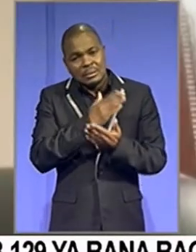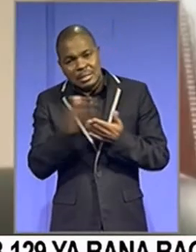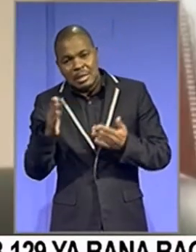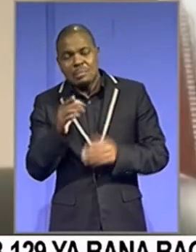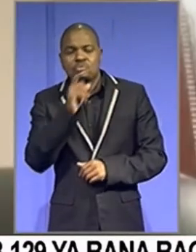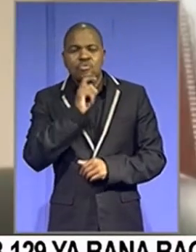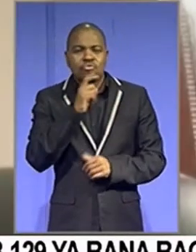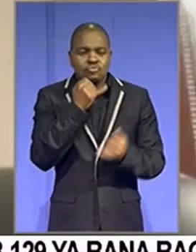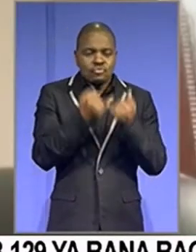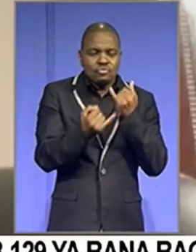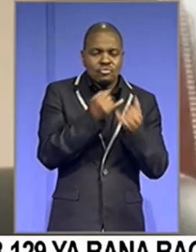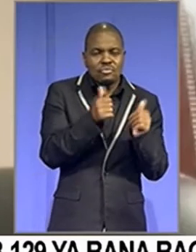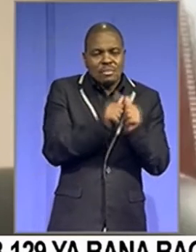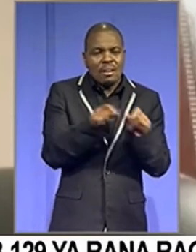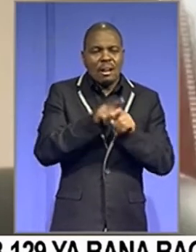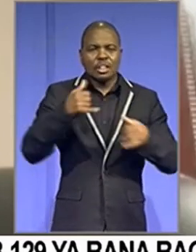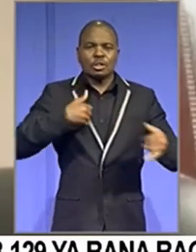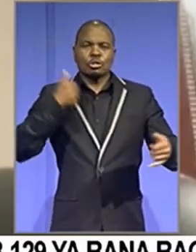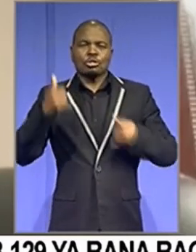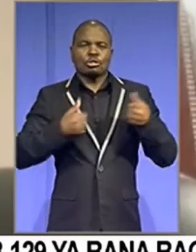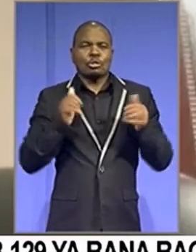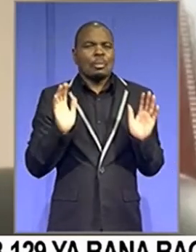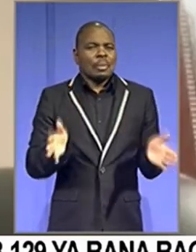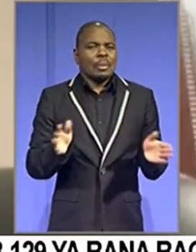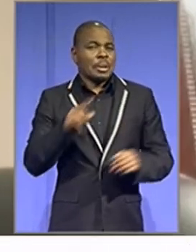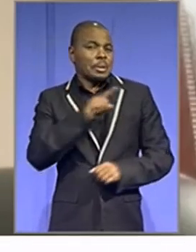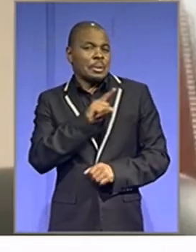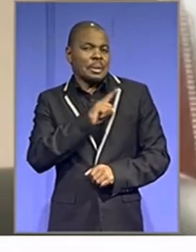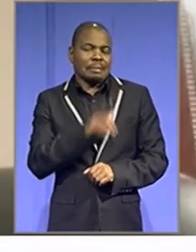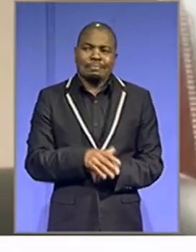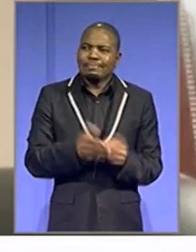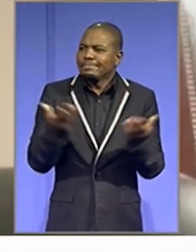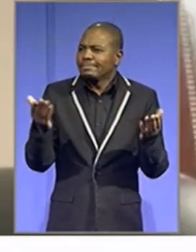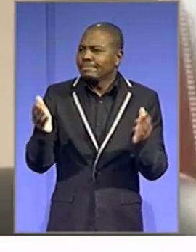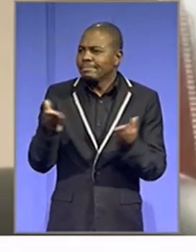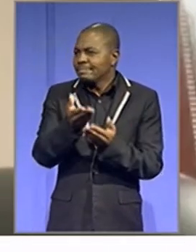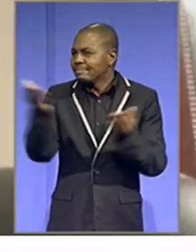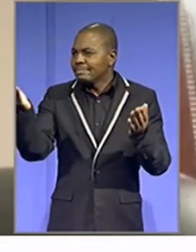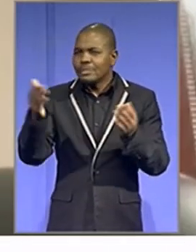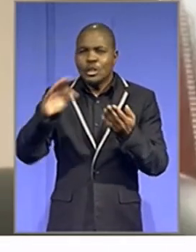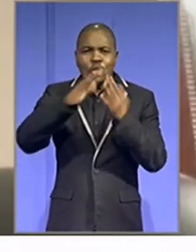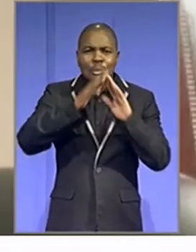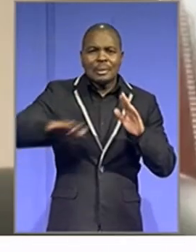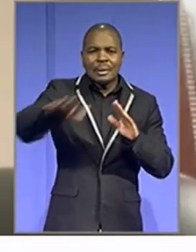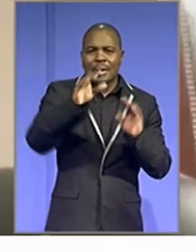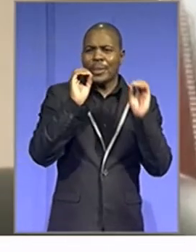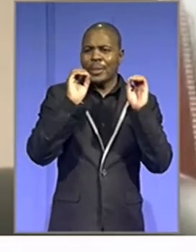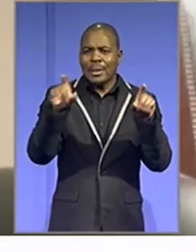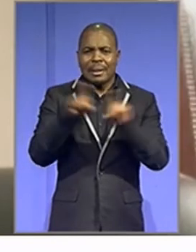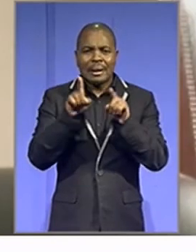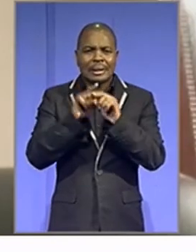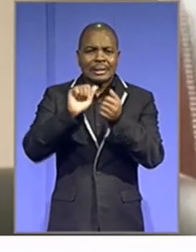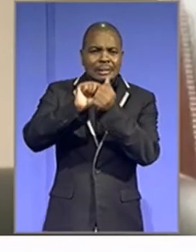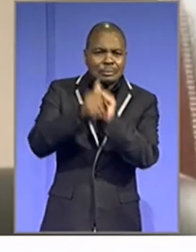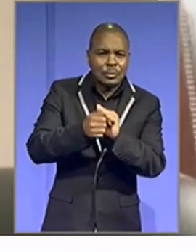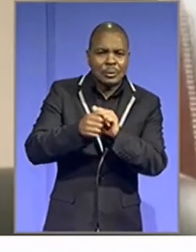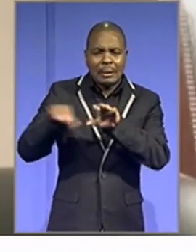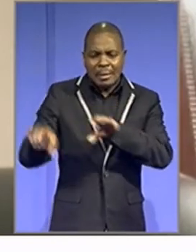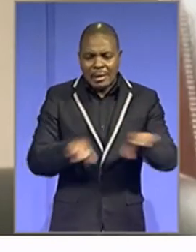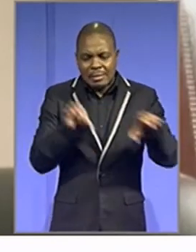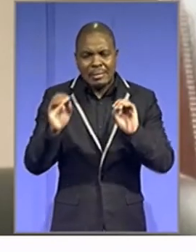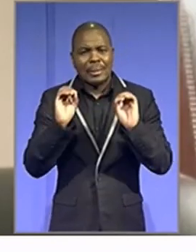tsa thobalano e le yona entertainment bona ka lebaka la gore a gona dilo tse re ka reng ke sporting activity tse ba tla